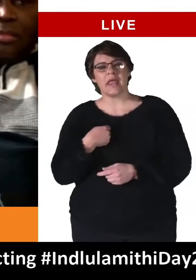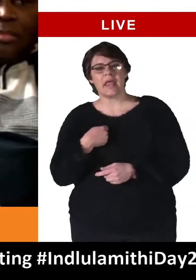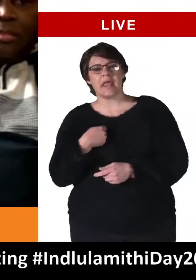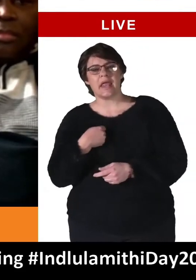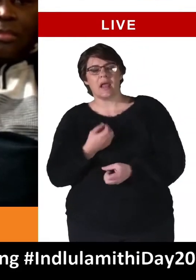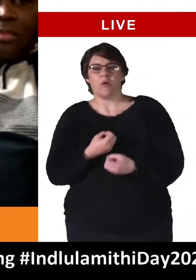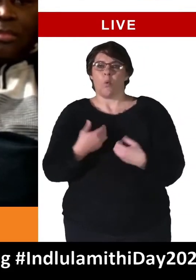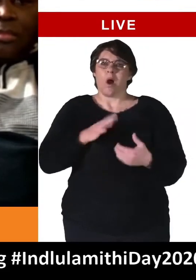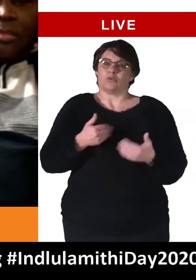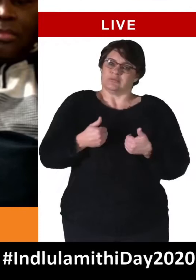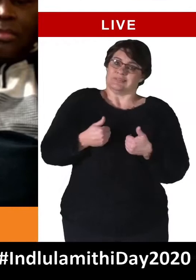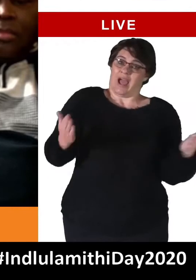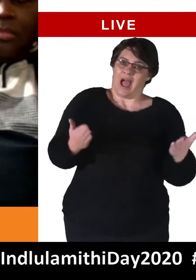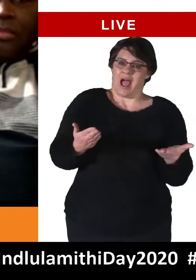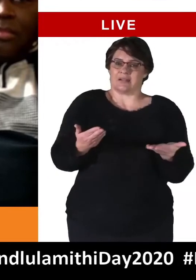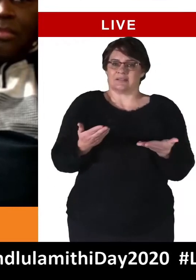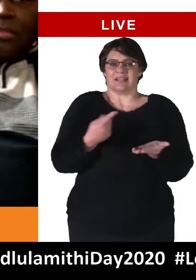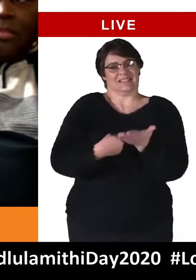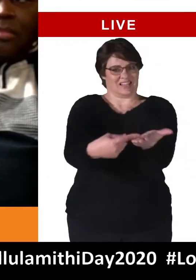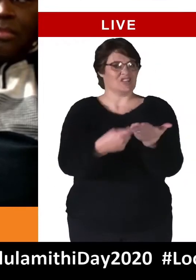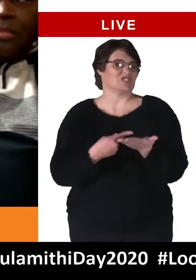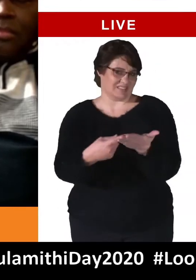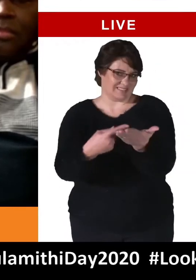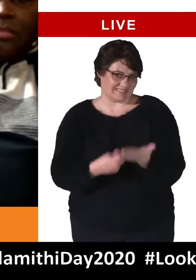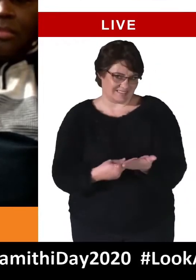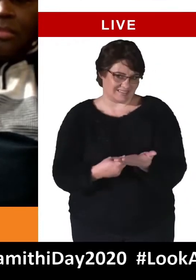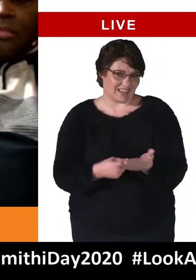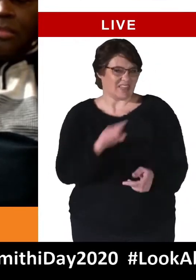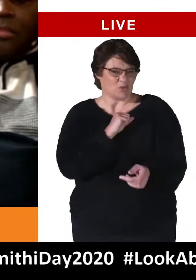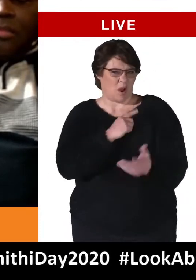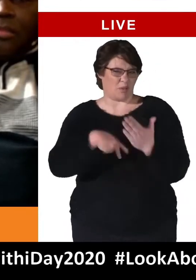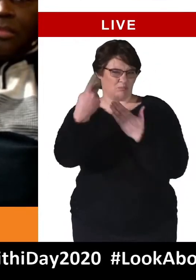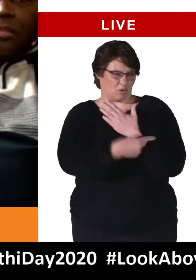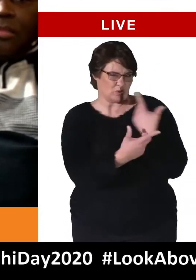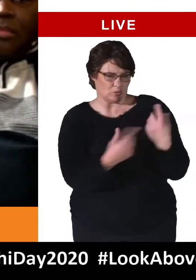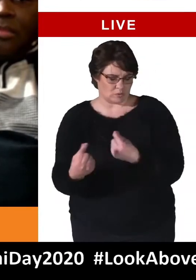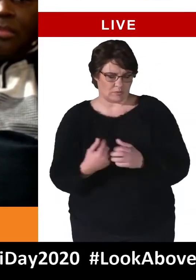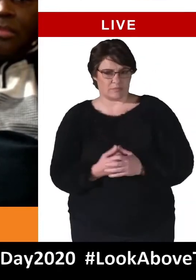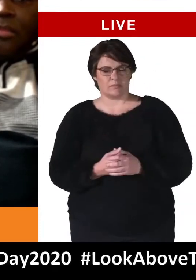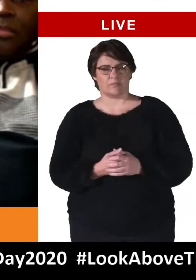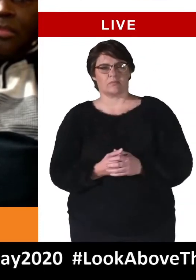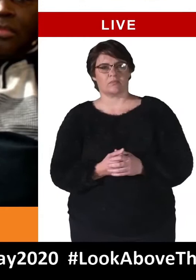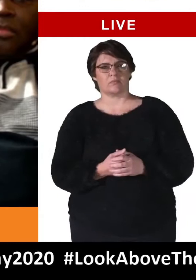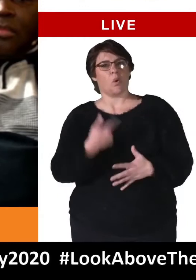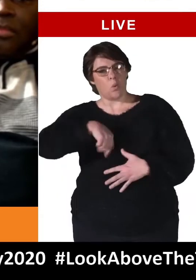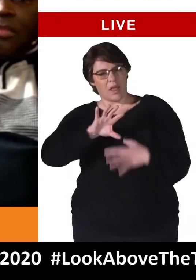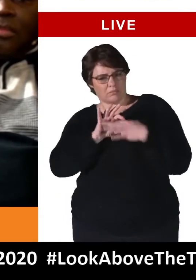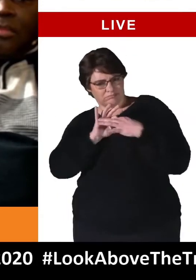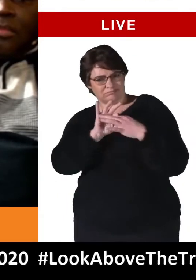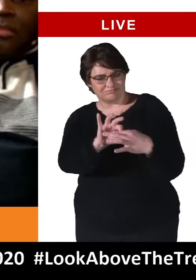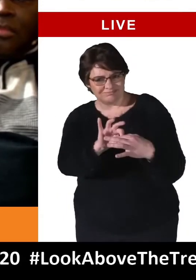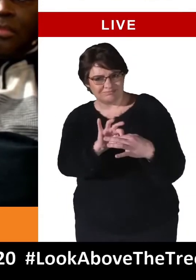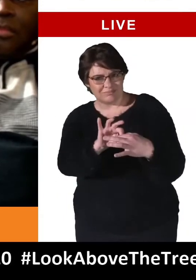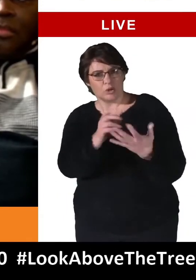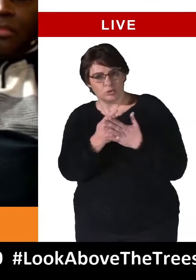a conversation. And so the commitment to addressing these issues has to